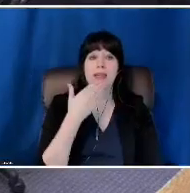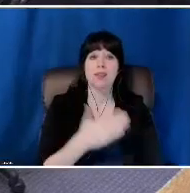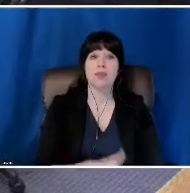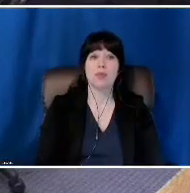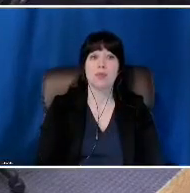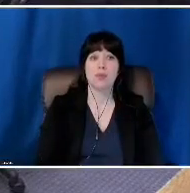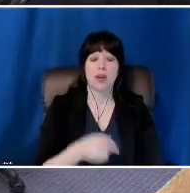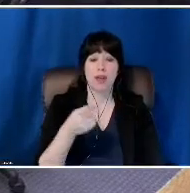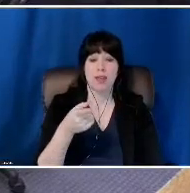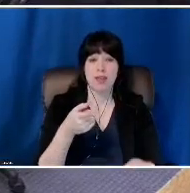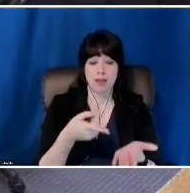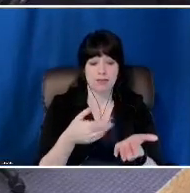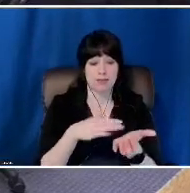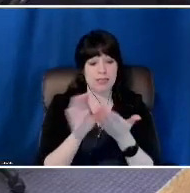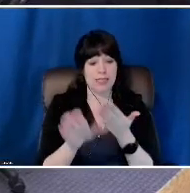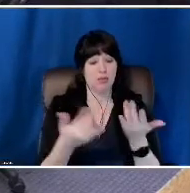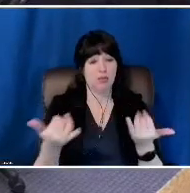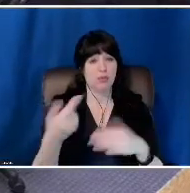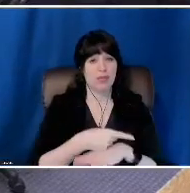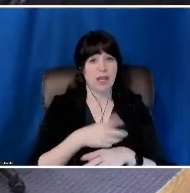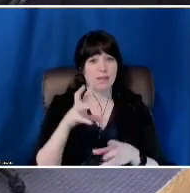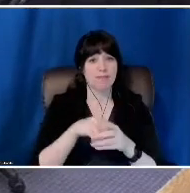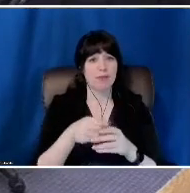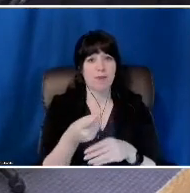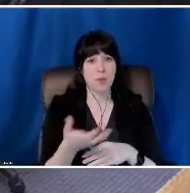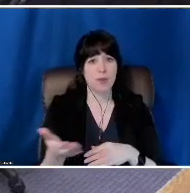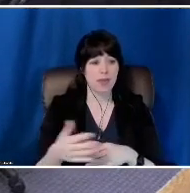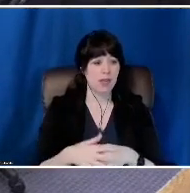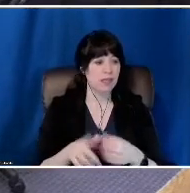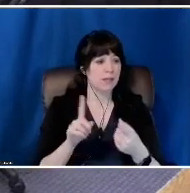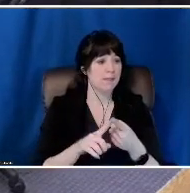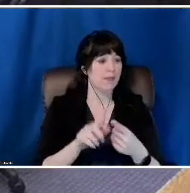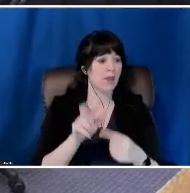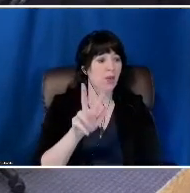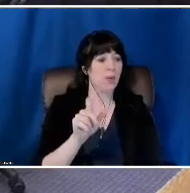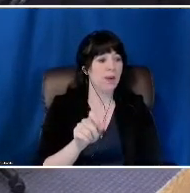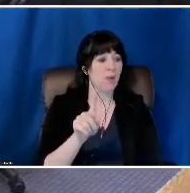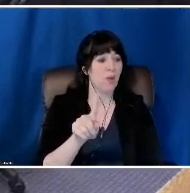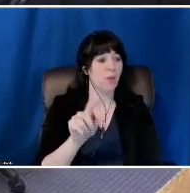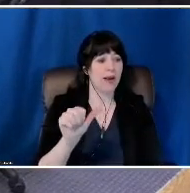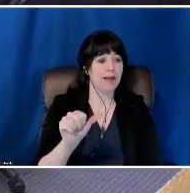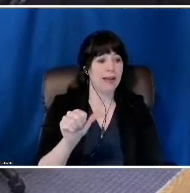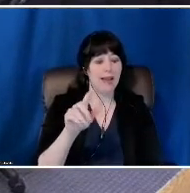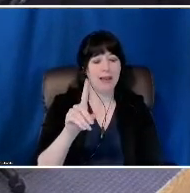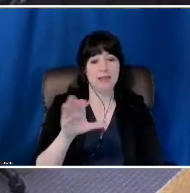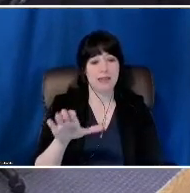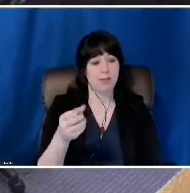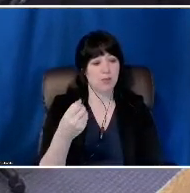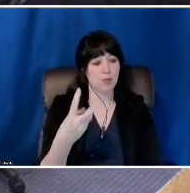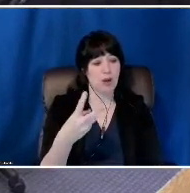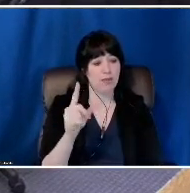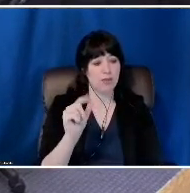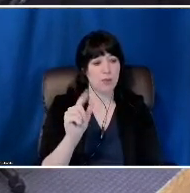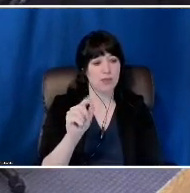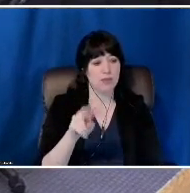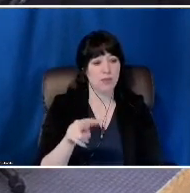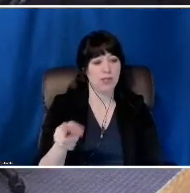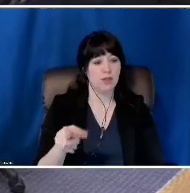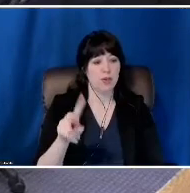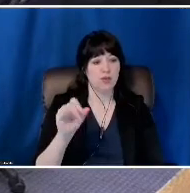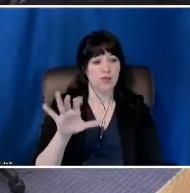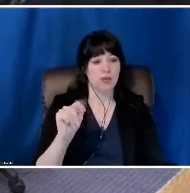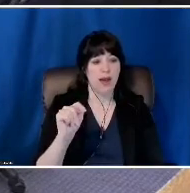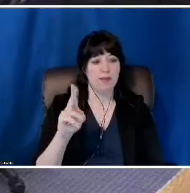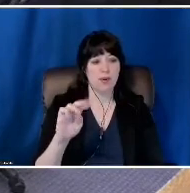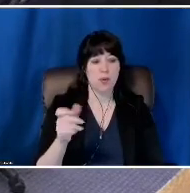consent calendar today consists of a few things. We have item 3.1A, the December 12th, 2022 draft Urban Renewal Agency